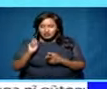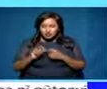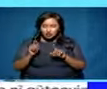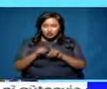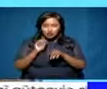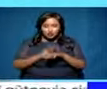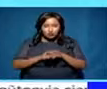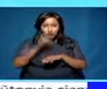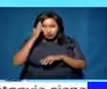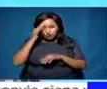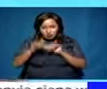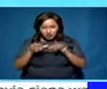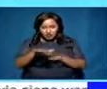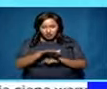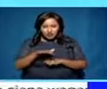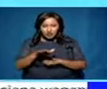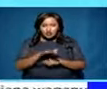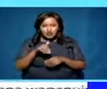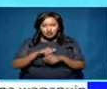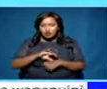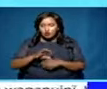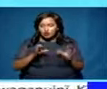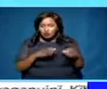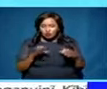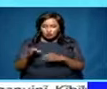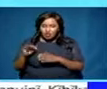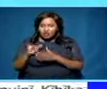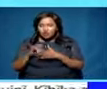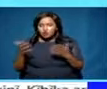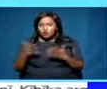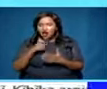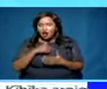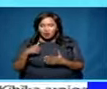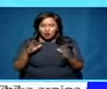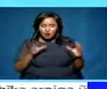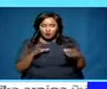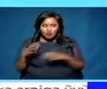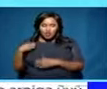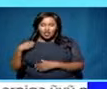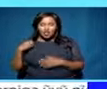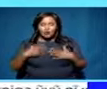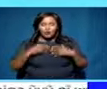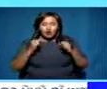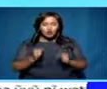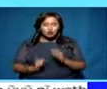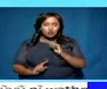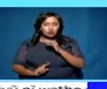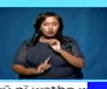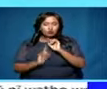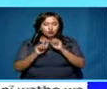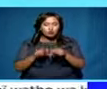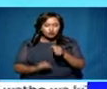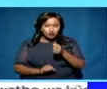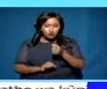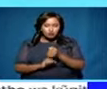call surveillance, syndromic surveillance within the community. And this is where our community health volunteers come in. And again, I'd say we tick this